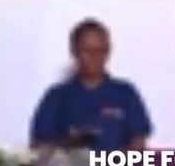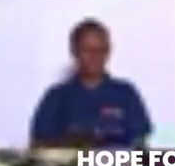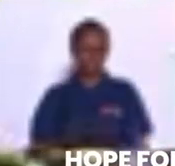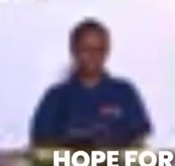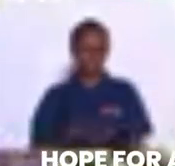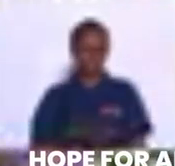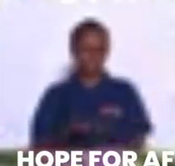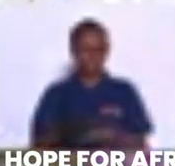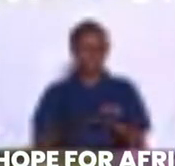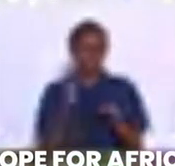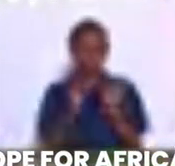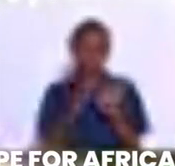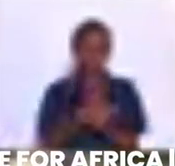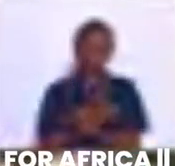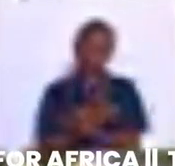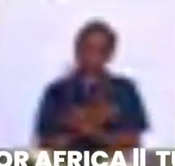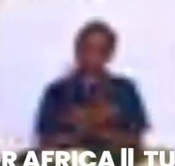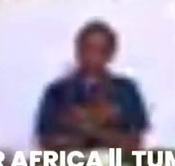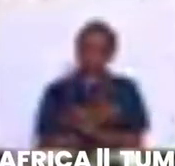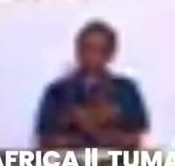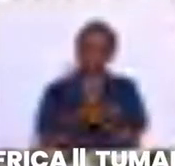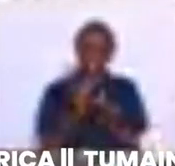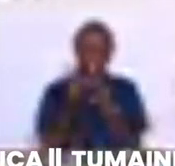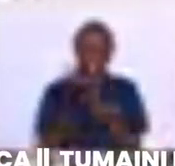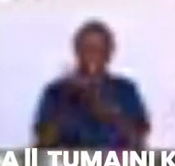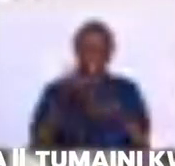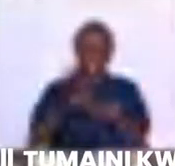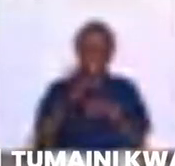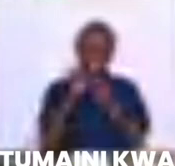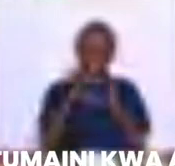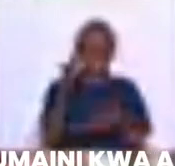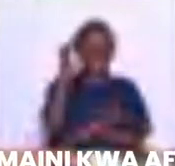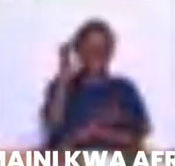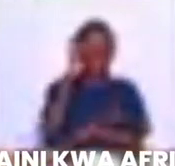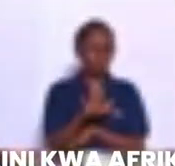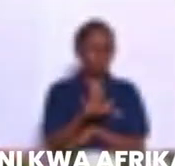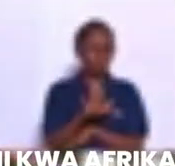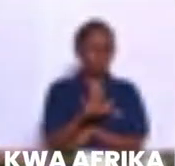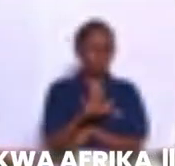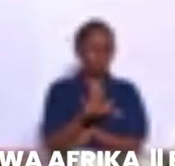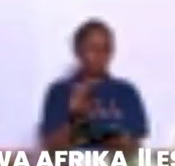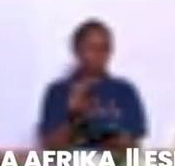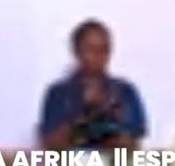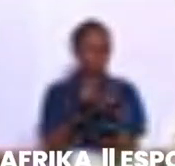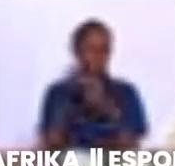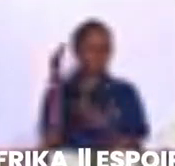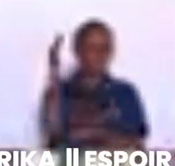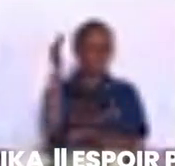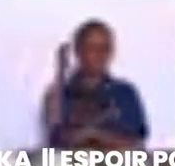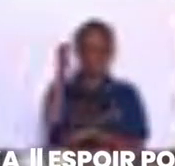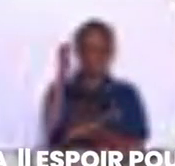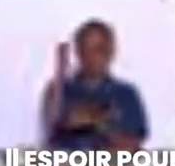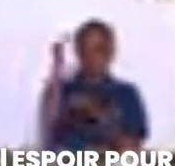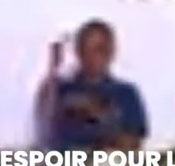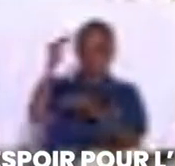If you just sit there without adding anything in your brain, then the brain will